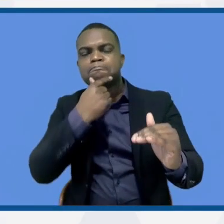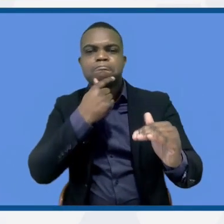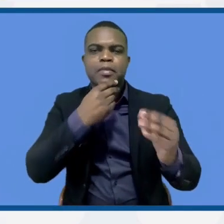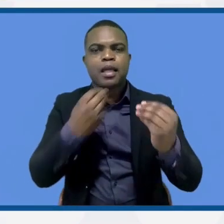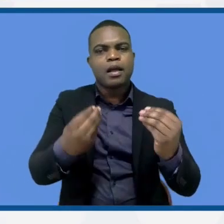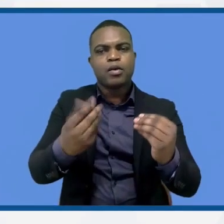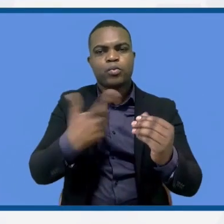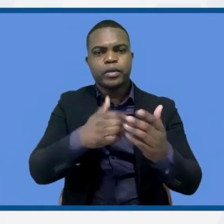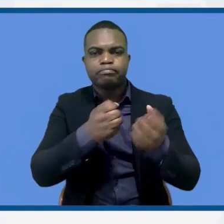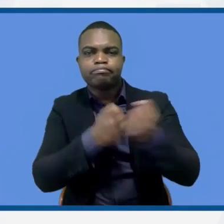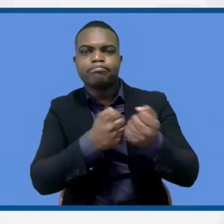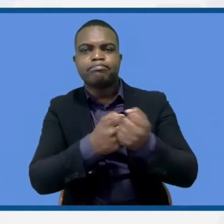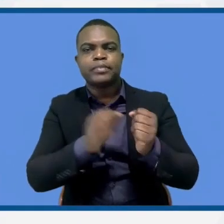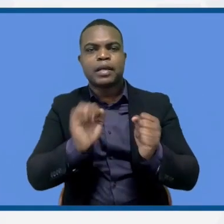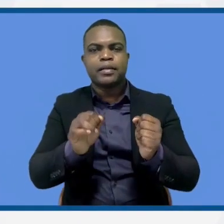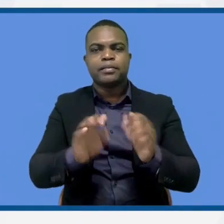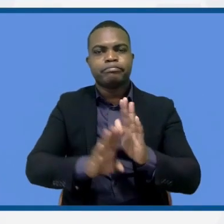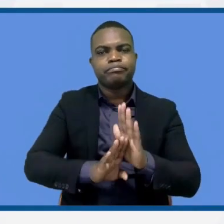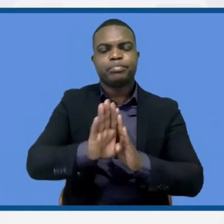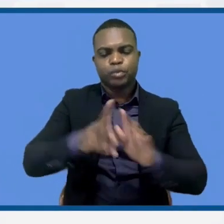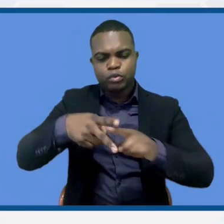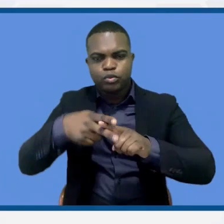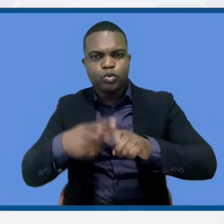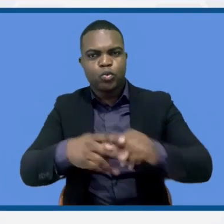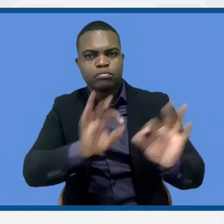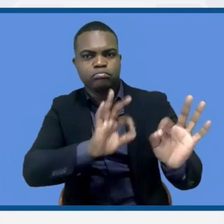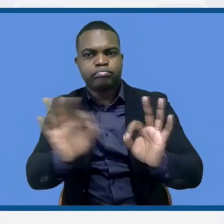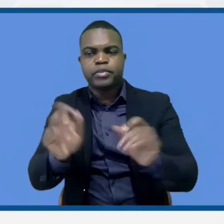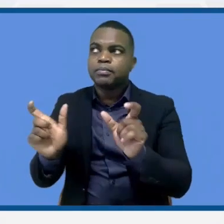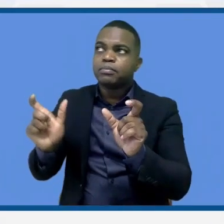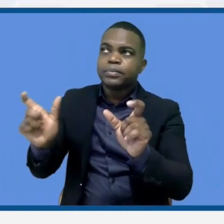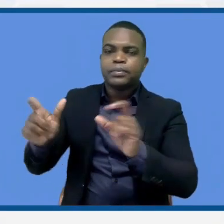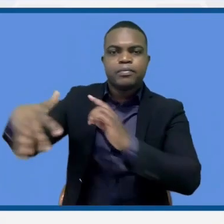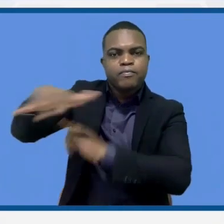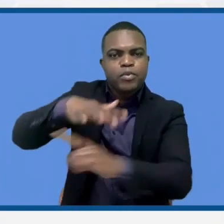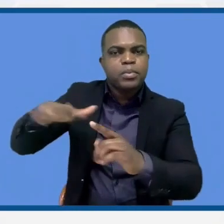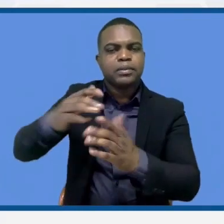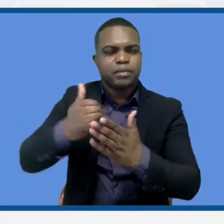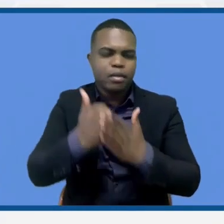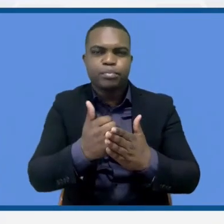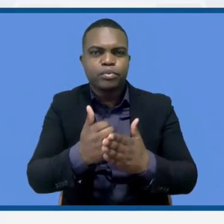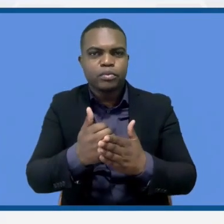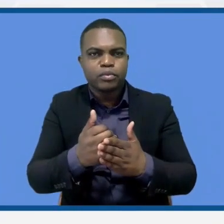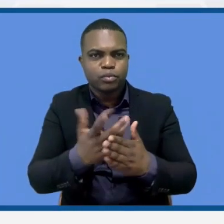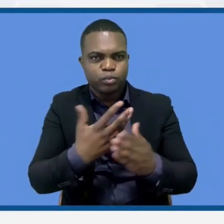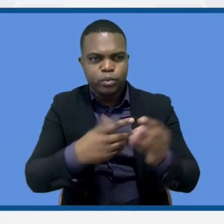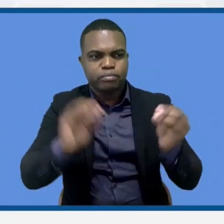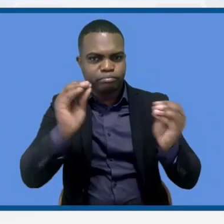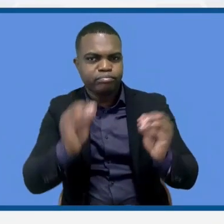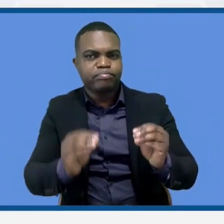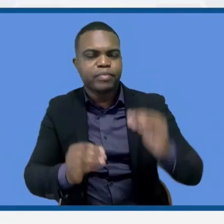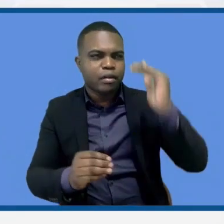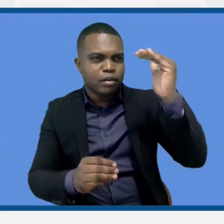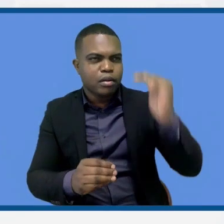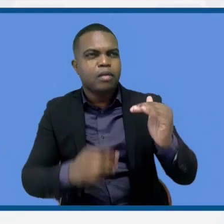of ecosystems was not a major factor considered when looking at ranking communities.